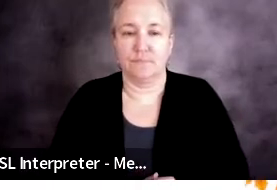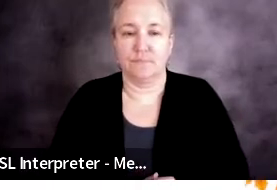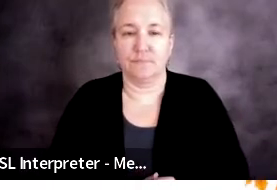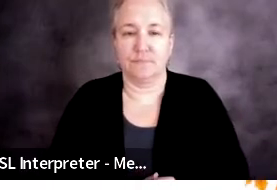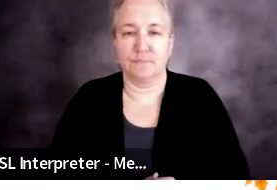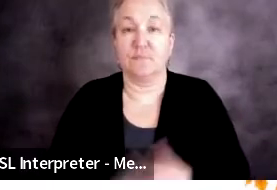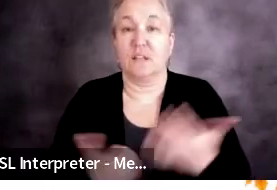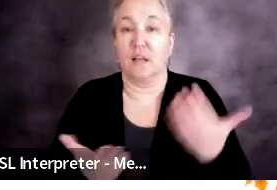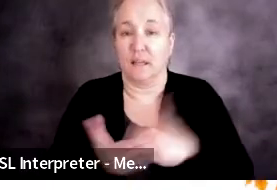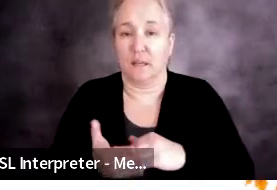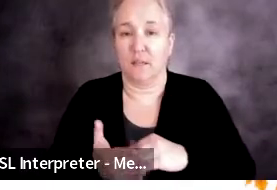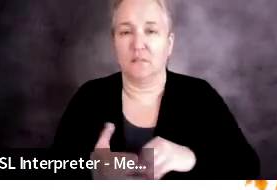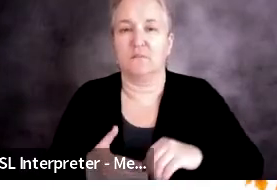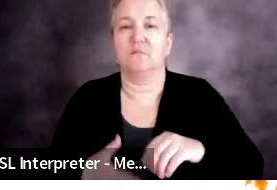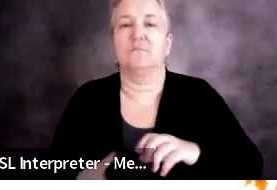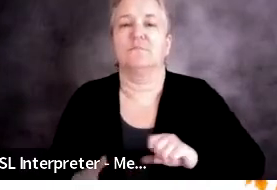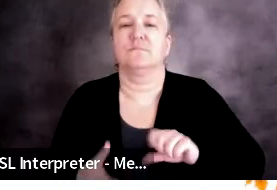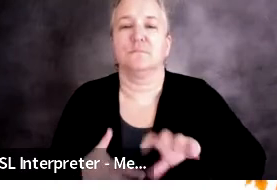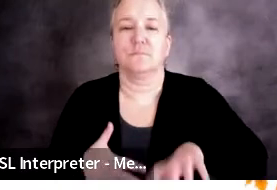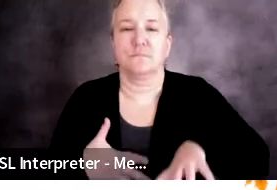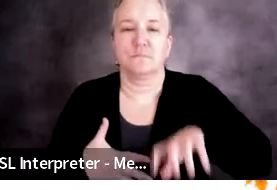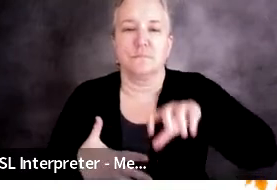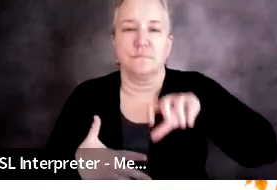And breathe in.